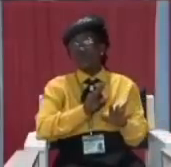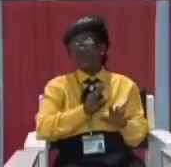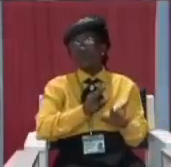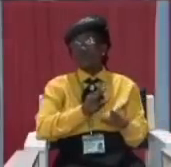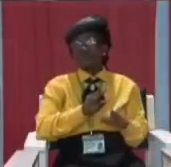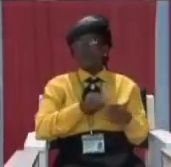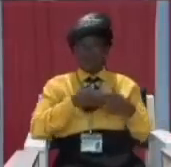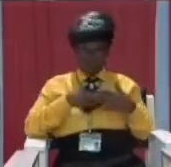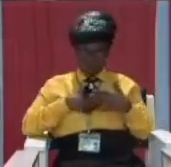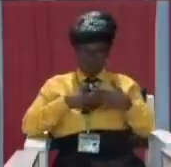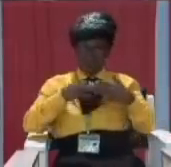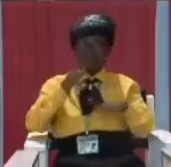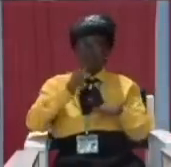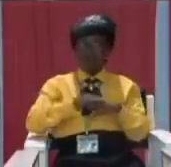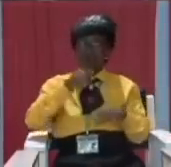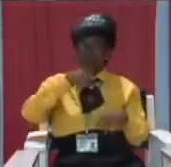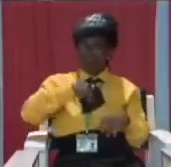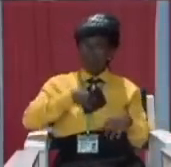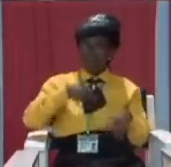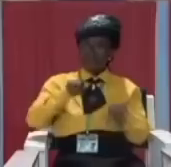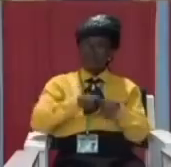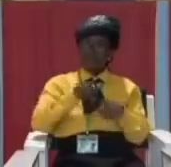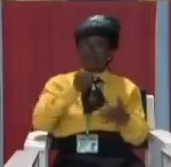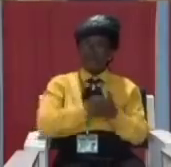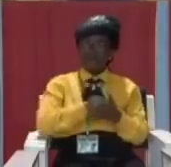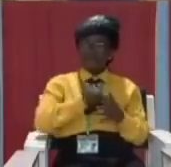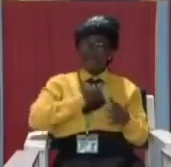empowered to overflowing.